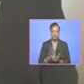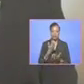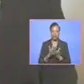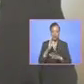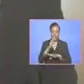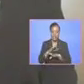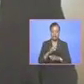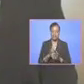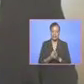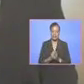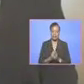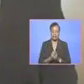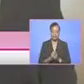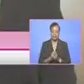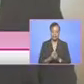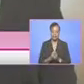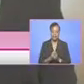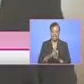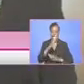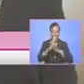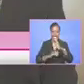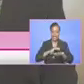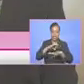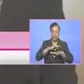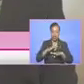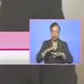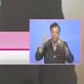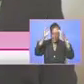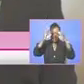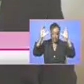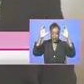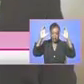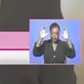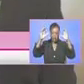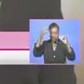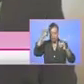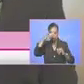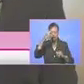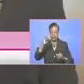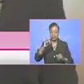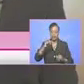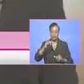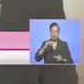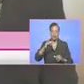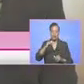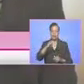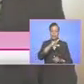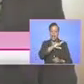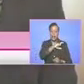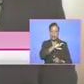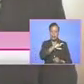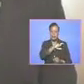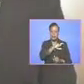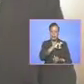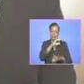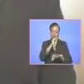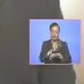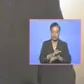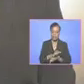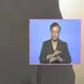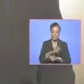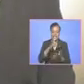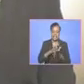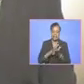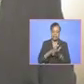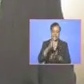and good evening, Bahamas. Well, handing over ceremonies for the office of the Commissioner of the Royal Bahamas Police Force dates back to the 1800s. And we can tell you